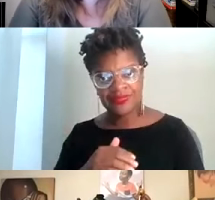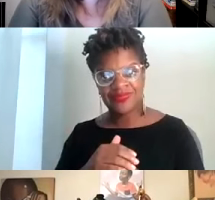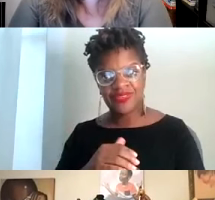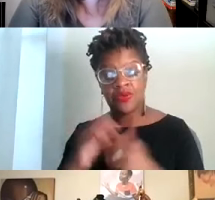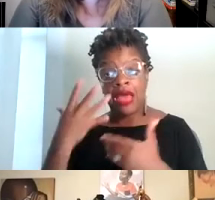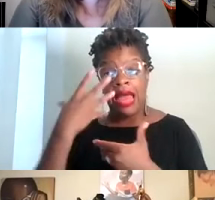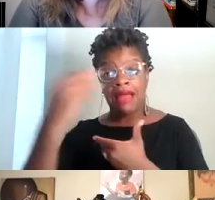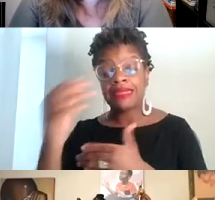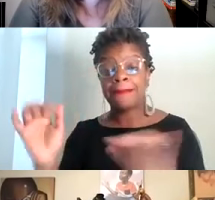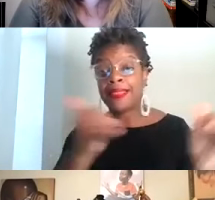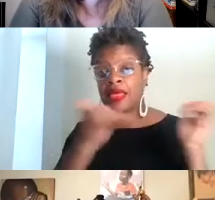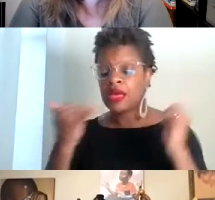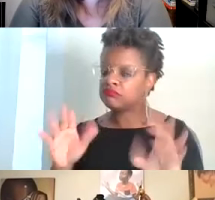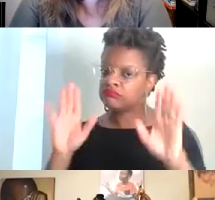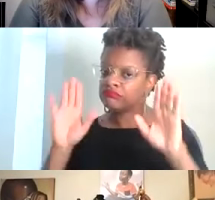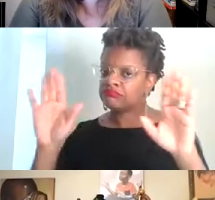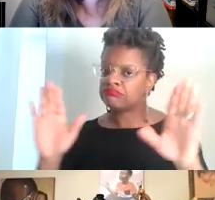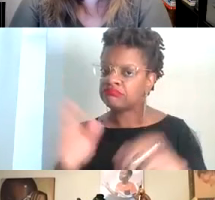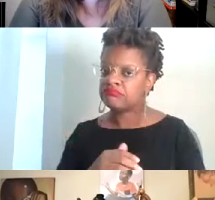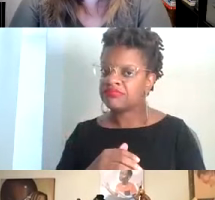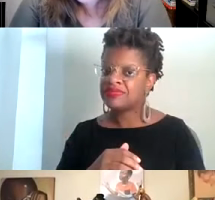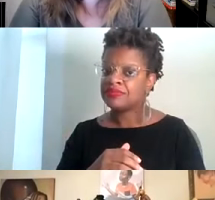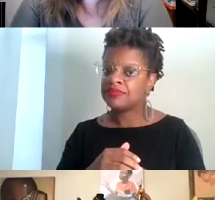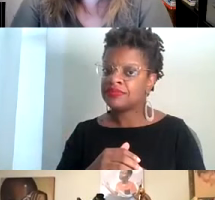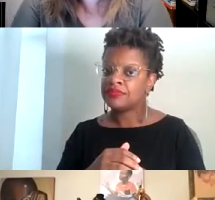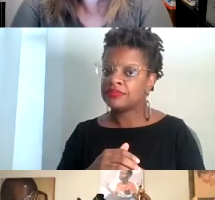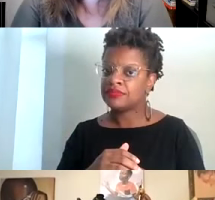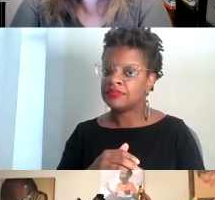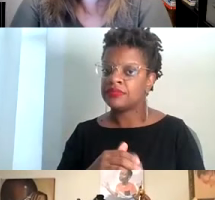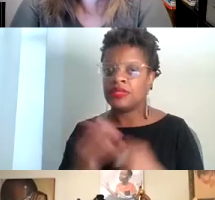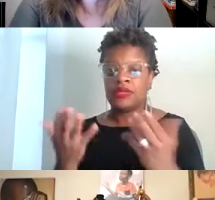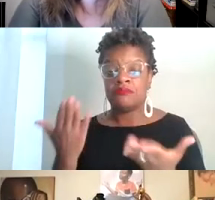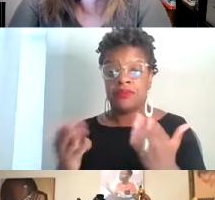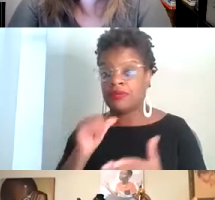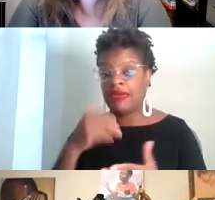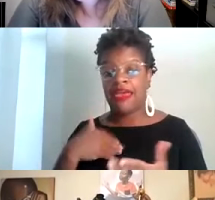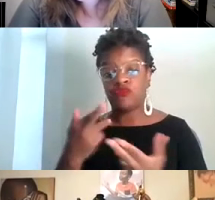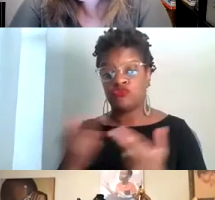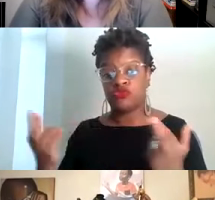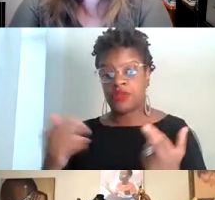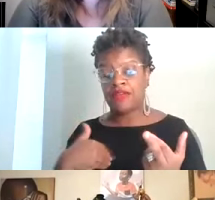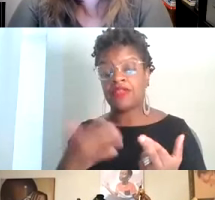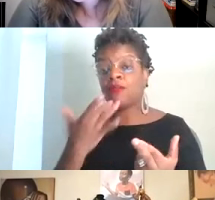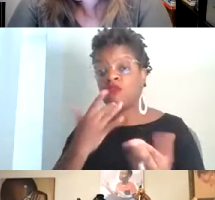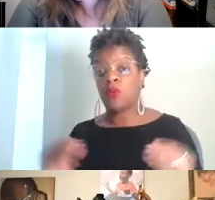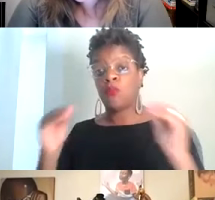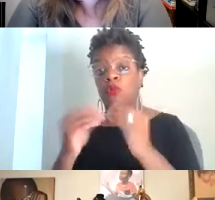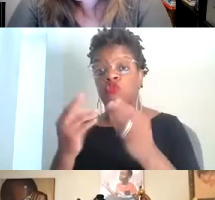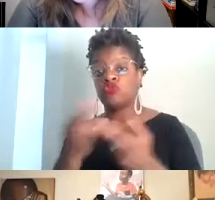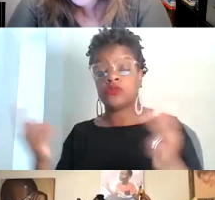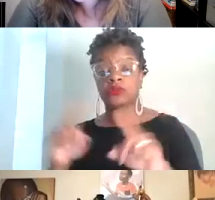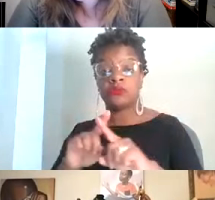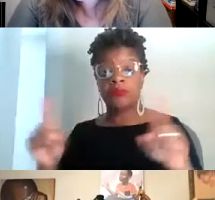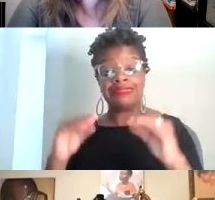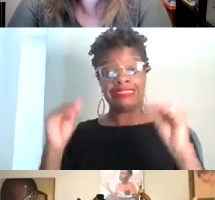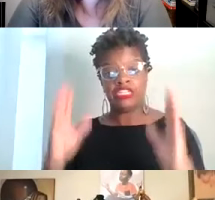well. And despite all of not maybe having as many resources as they would like, teachers have figured